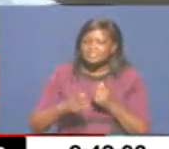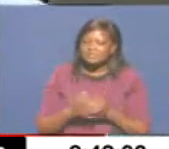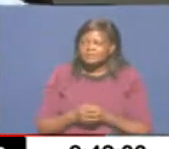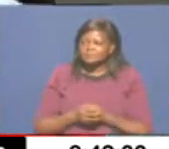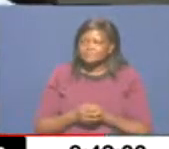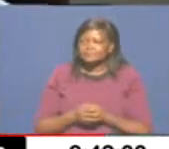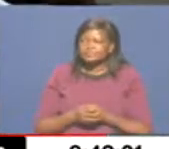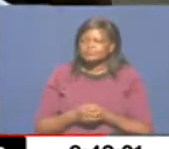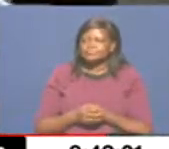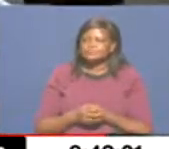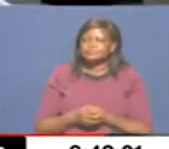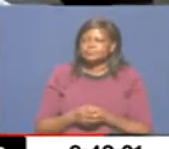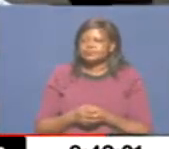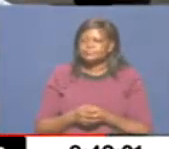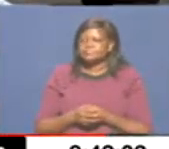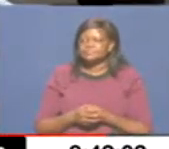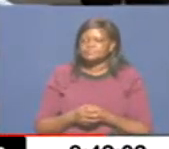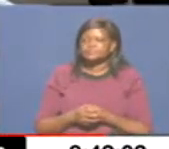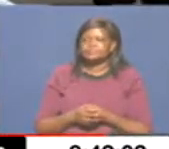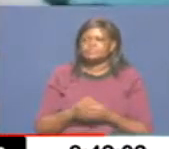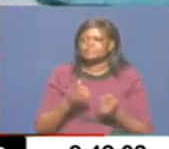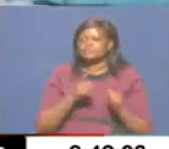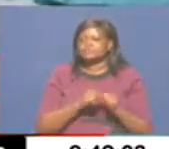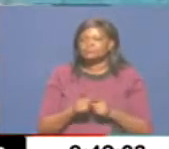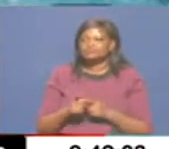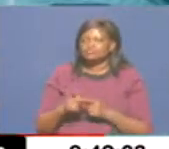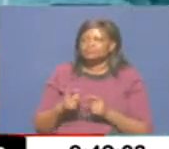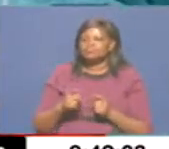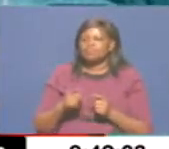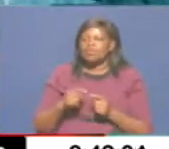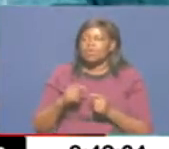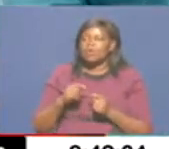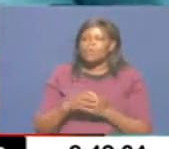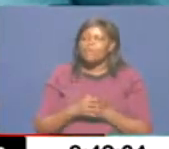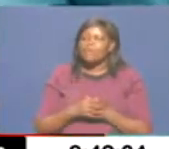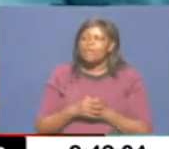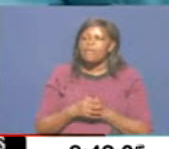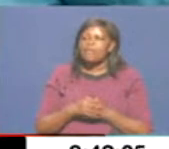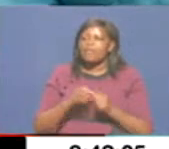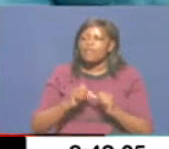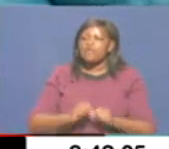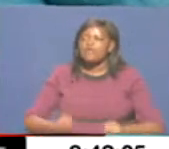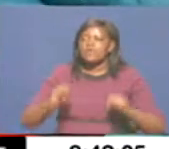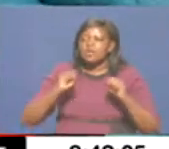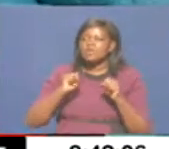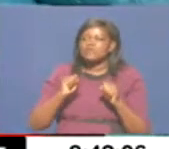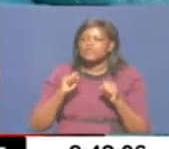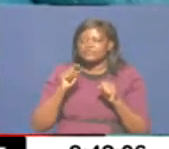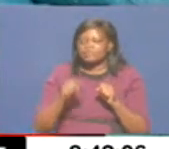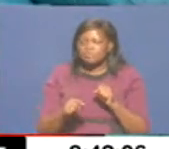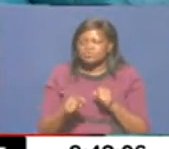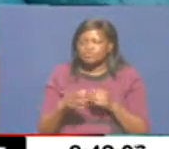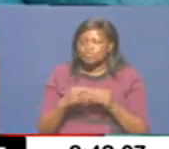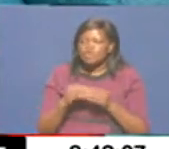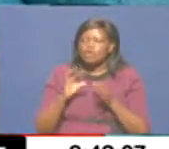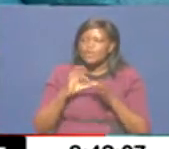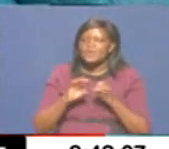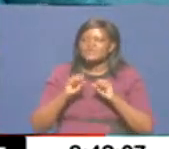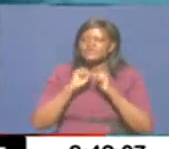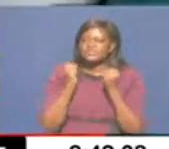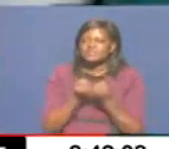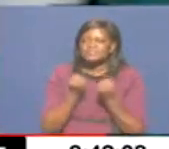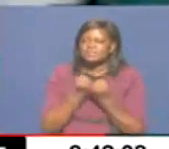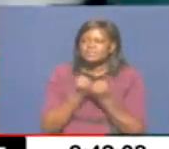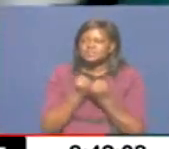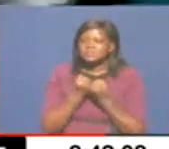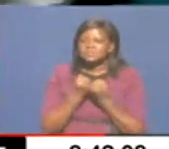spinners, textile mills, and apparel manufacturers. The chairlady of Pambani Mali Cotton Cooperative Society, Chausiku